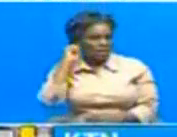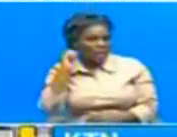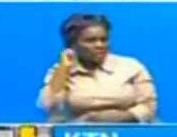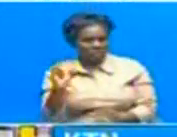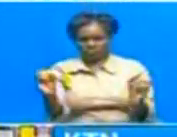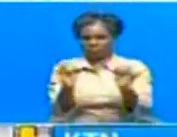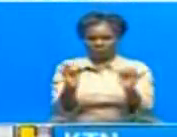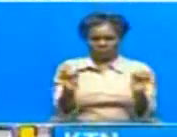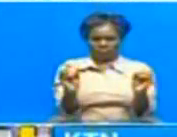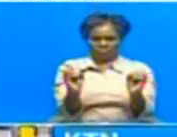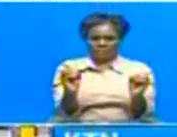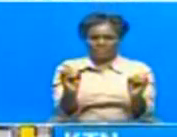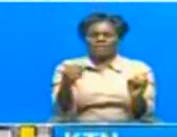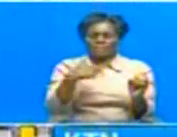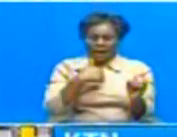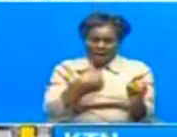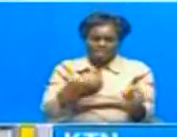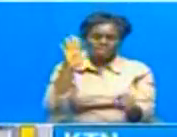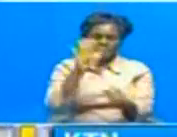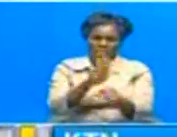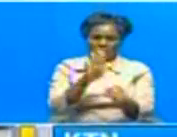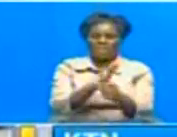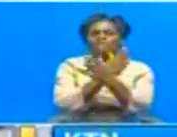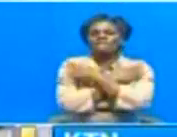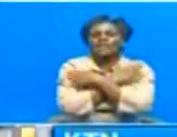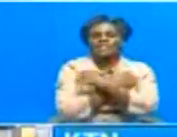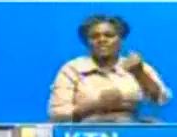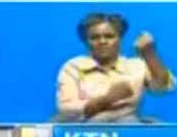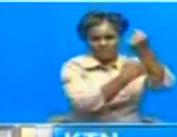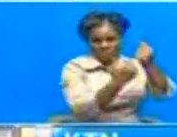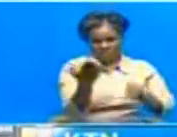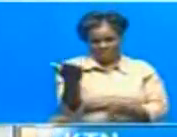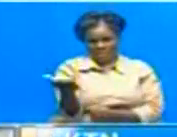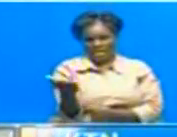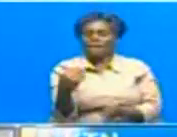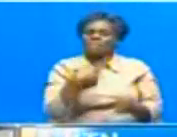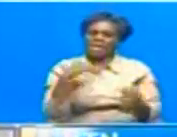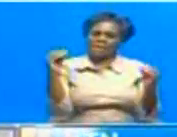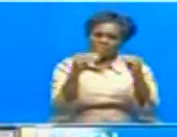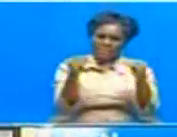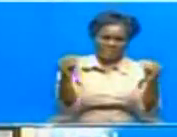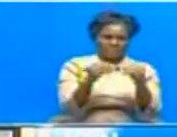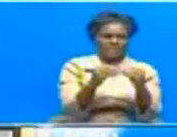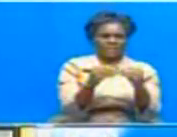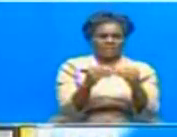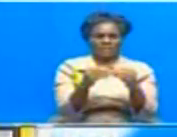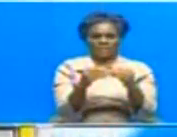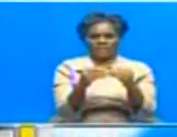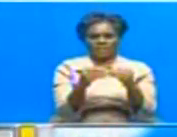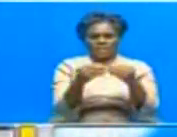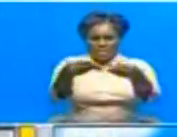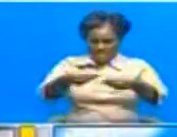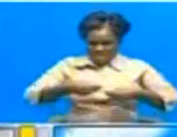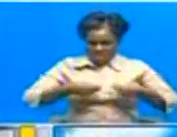the Kalenjin community. I have still very many friends and supporters. You know, they nicknamed me Arab Mibay.